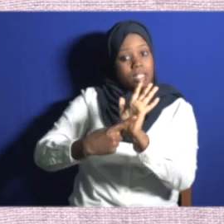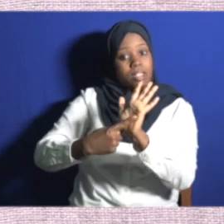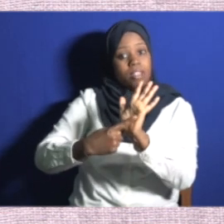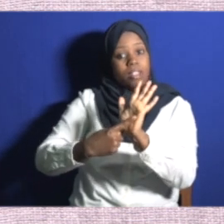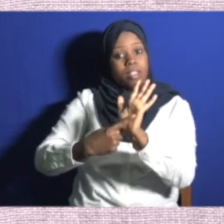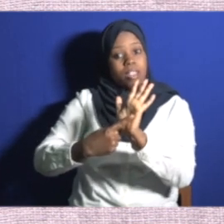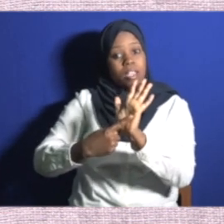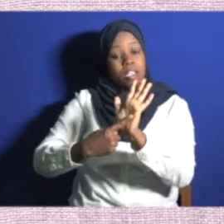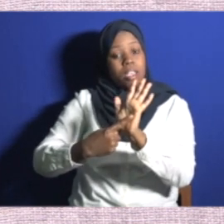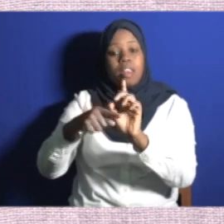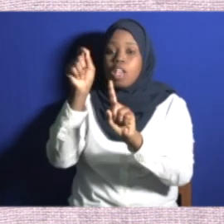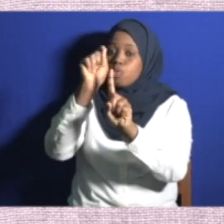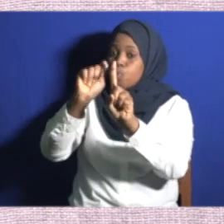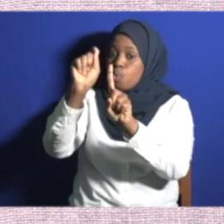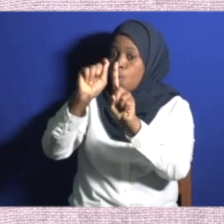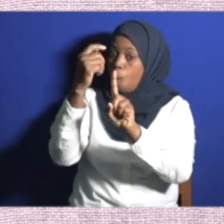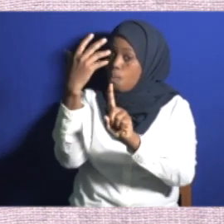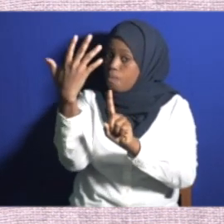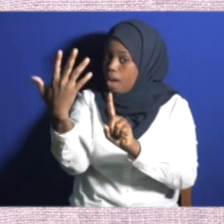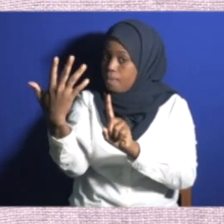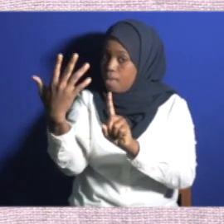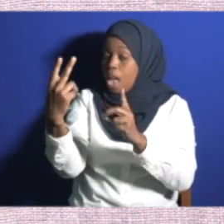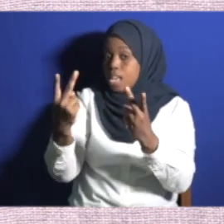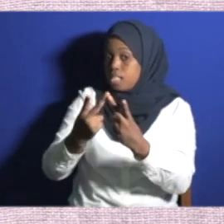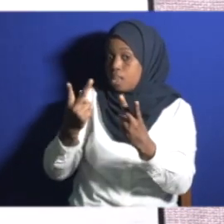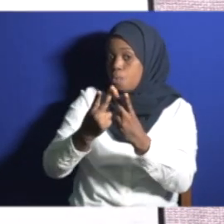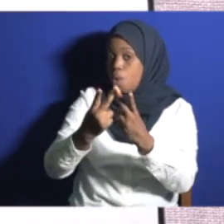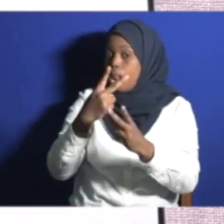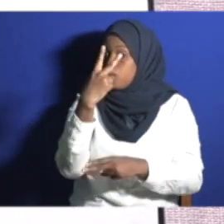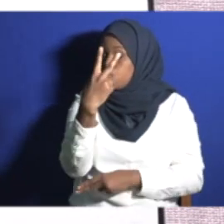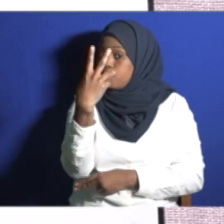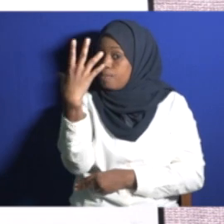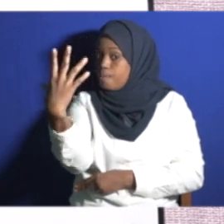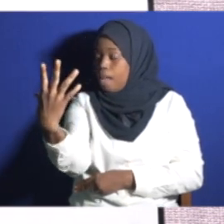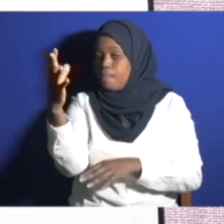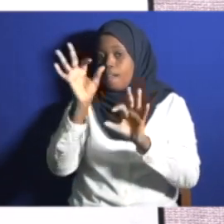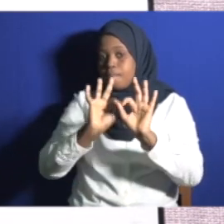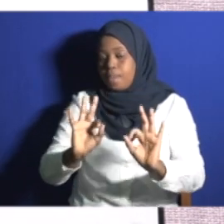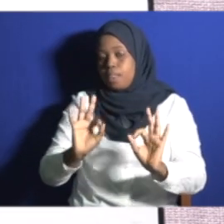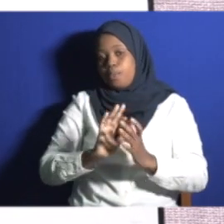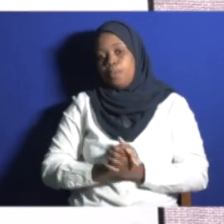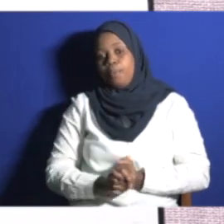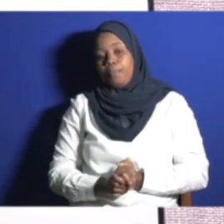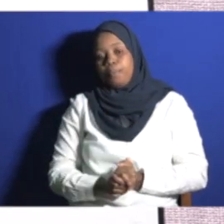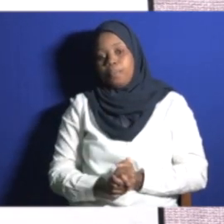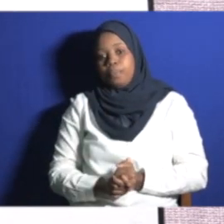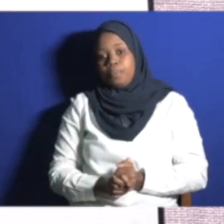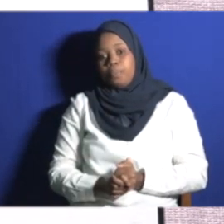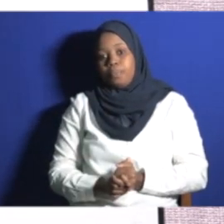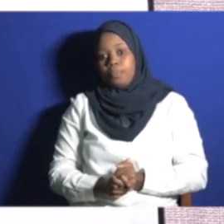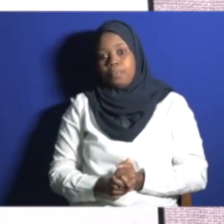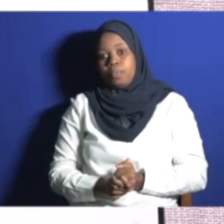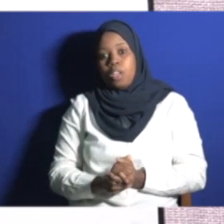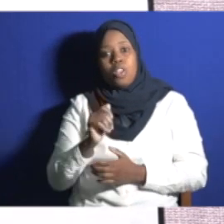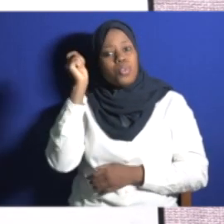5 is 25. Very good. Dear viewer, do you remember